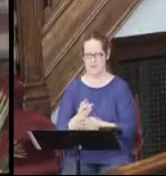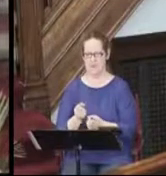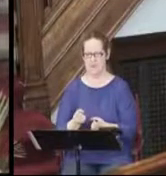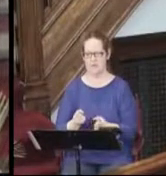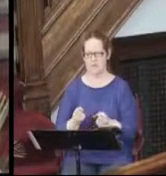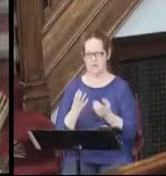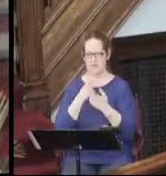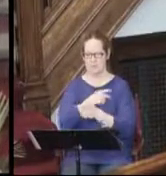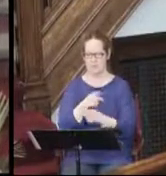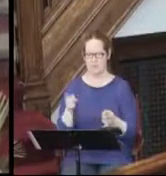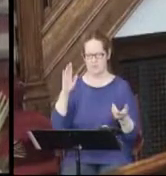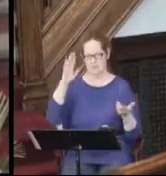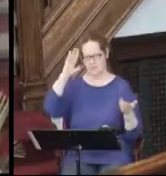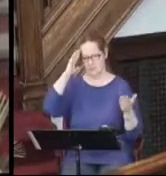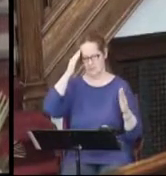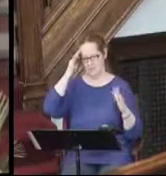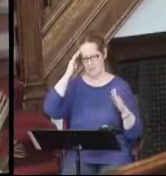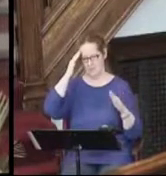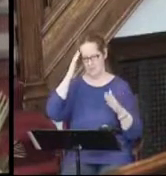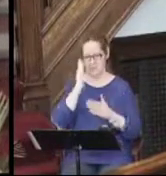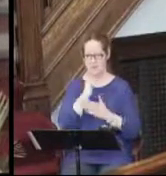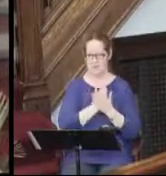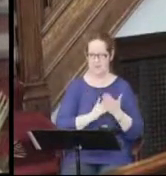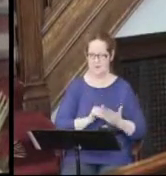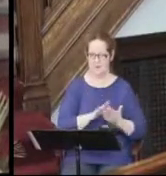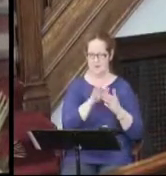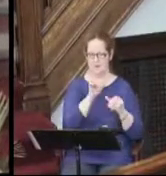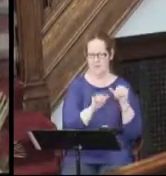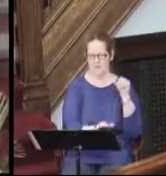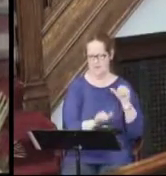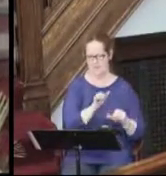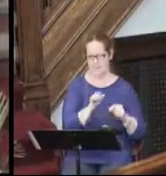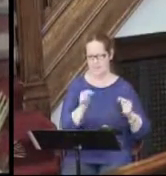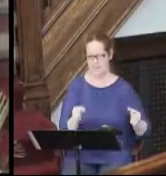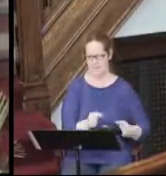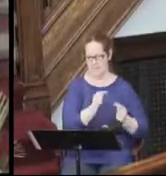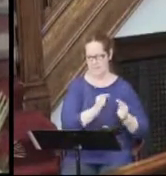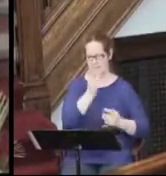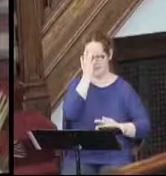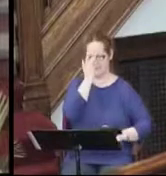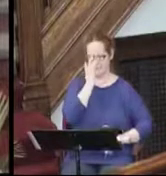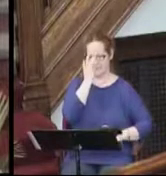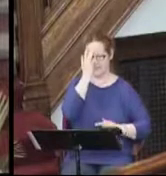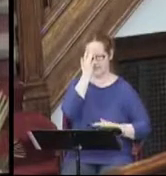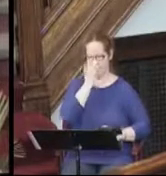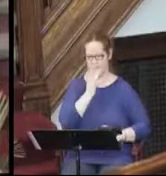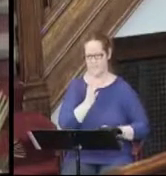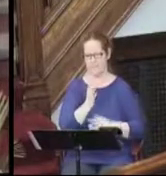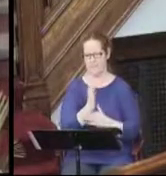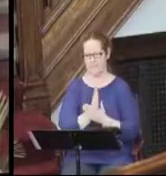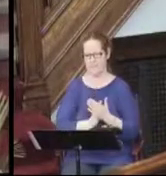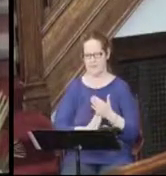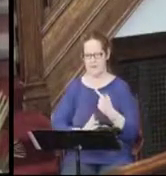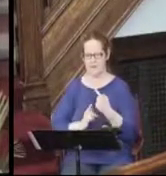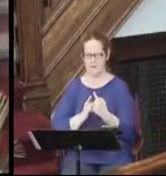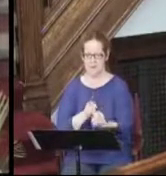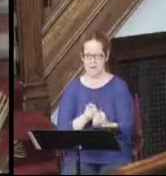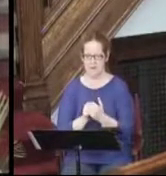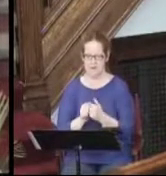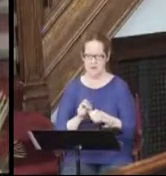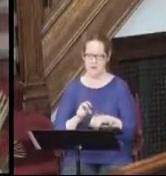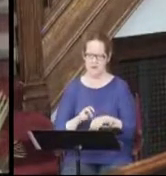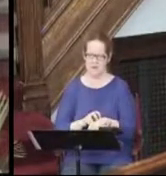lives and in our world, there are many troubled by concerns. Some face the uncertainty and pain of